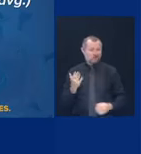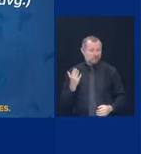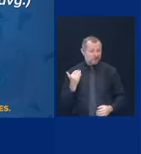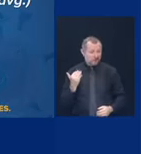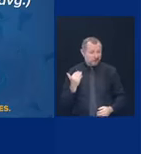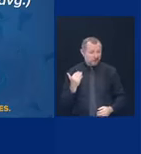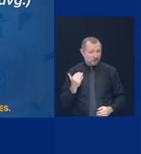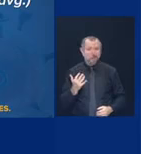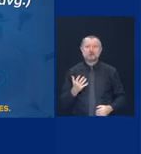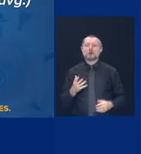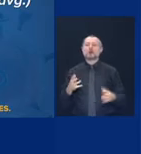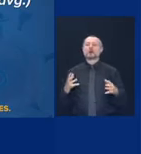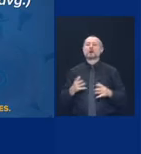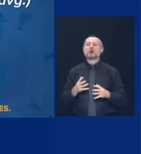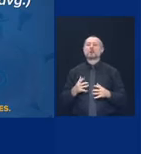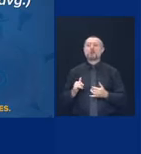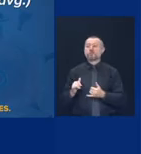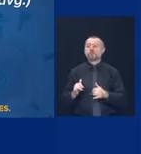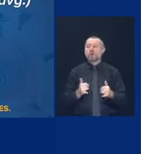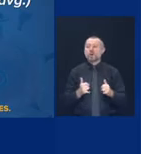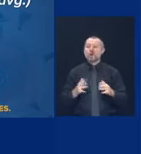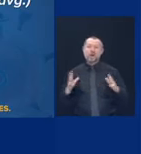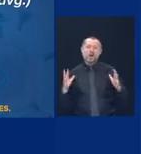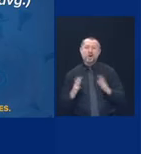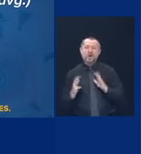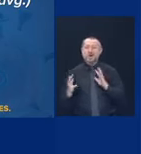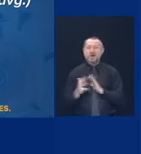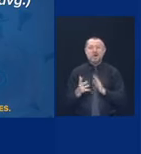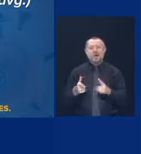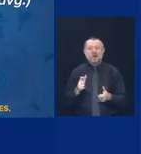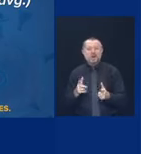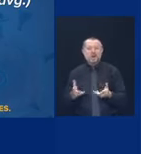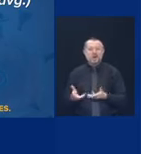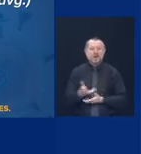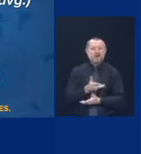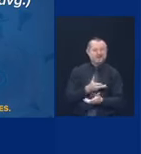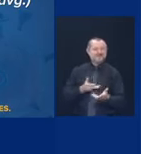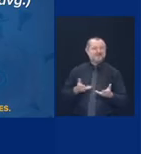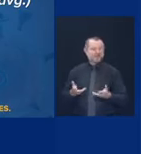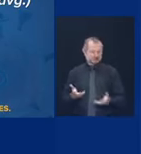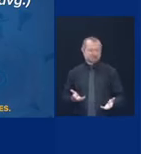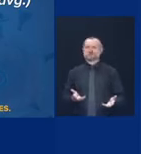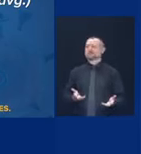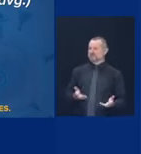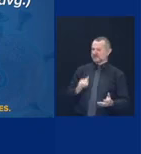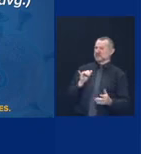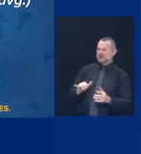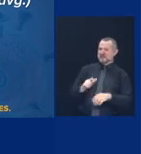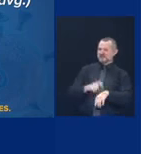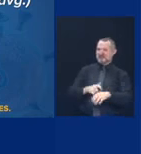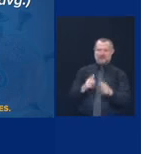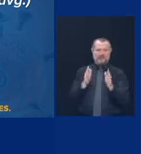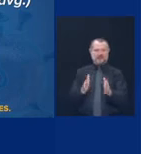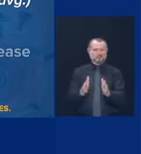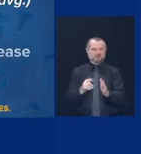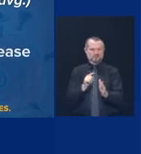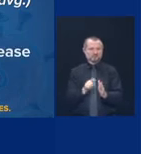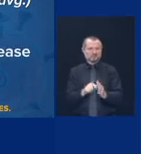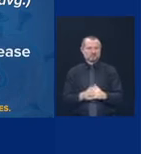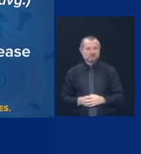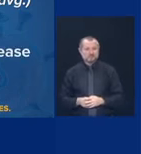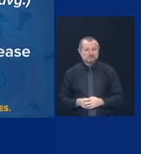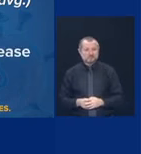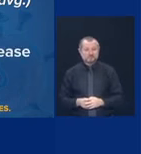sitting at the table and visiting, and that is the season. That's what